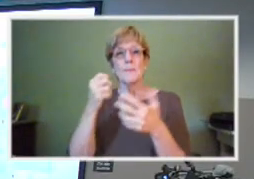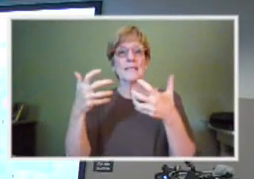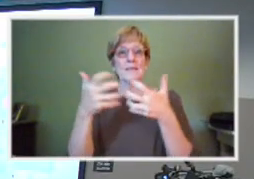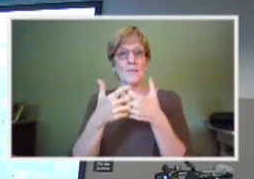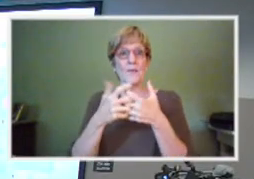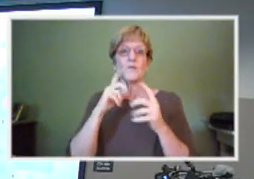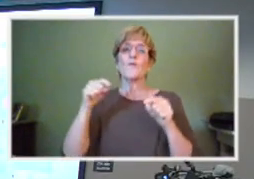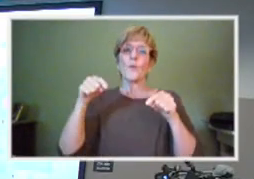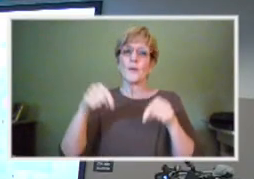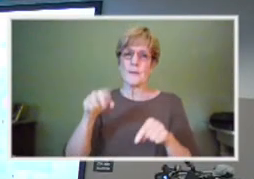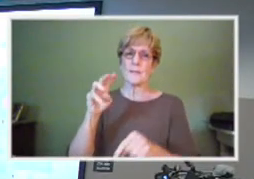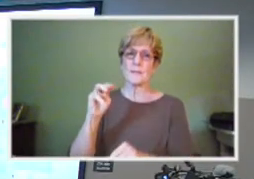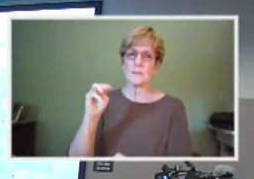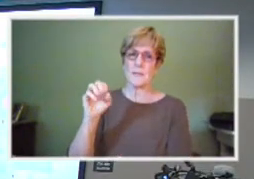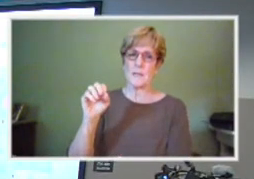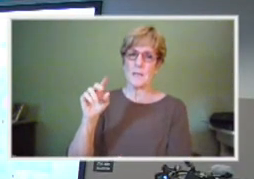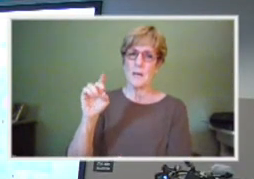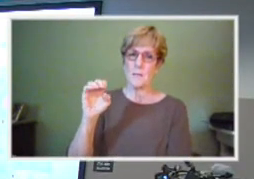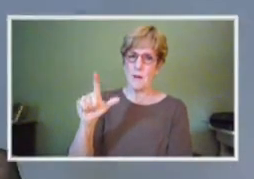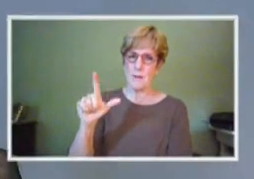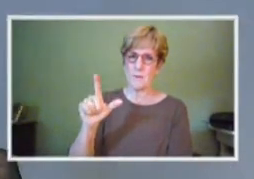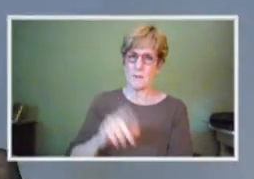model.